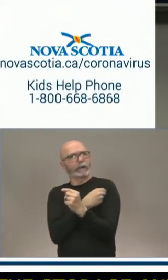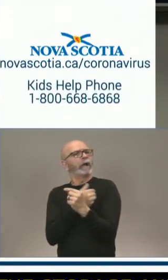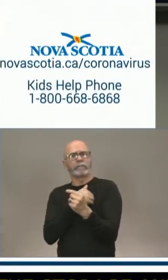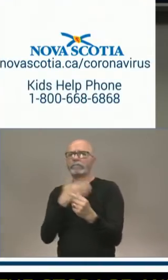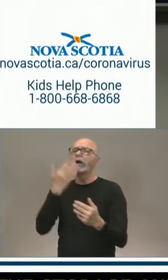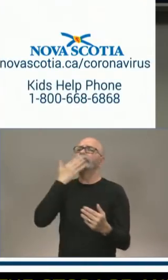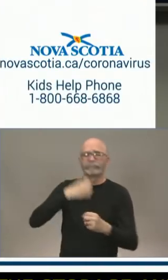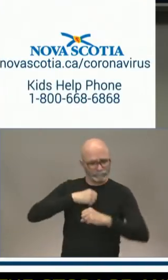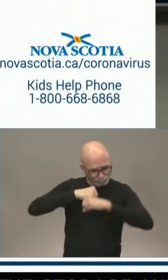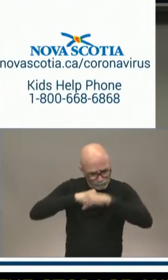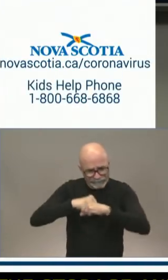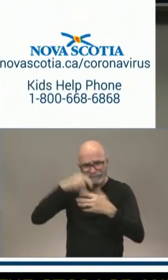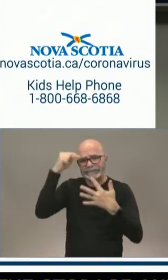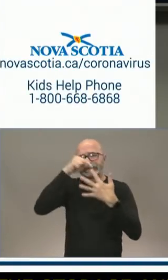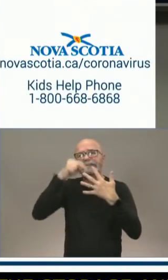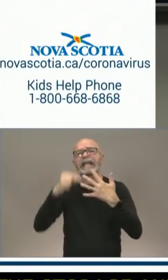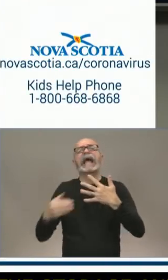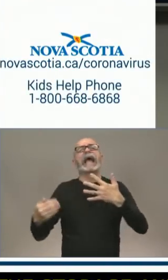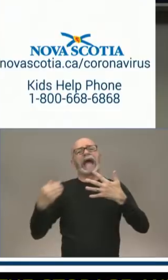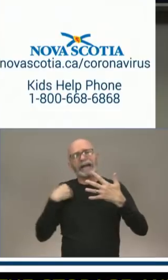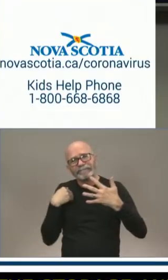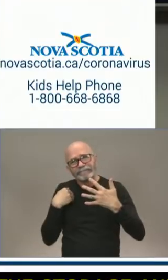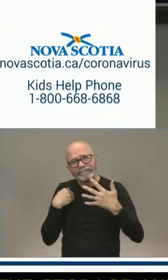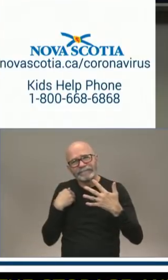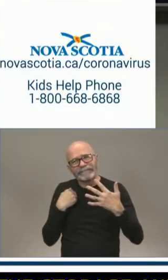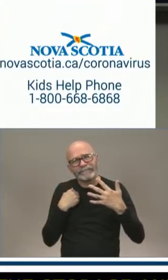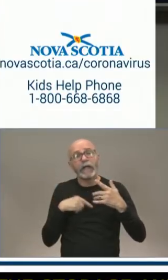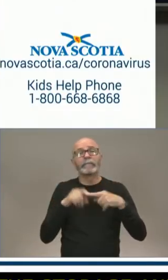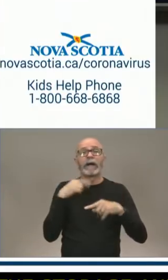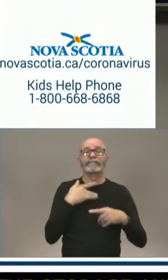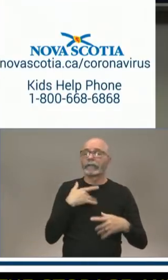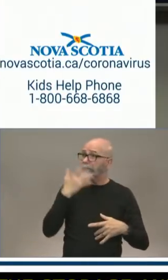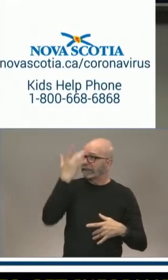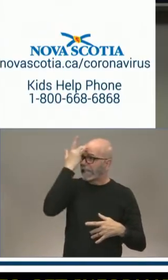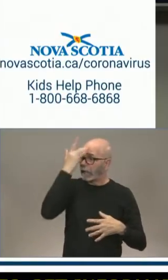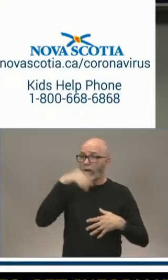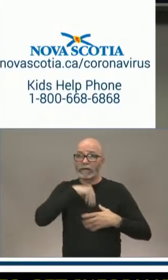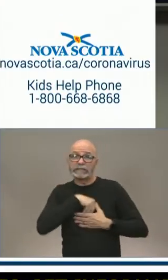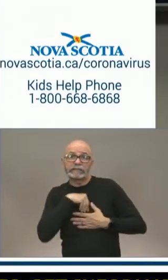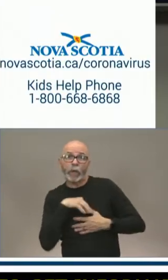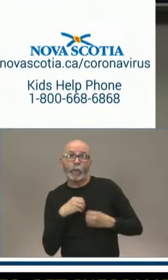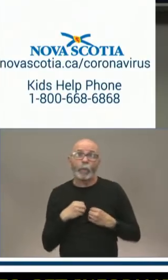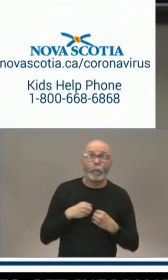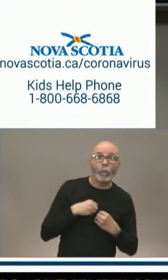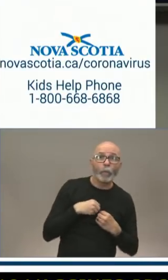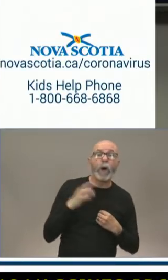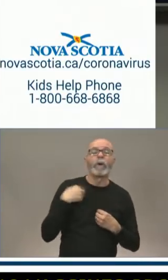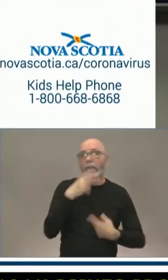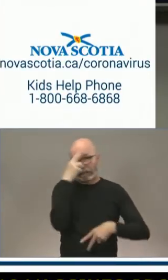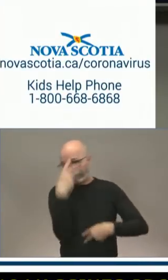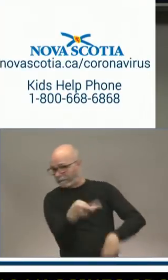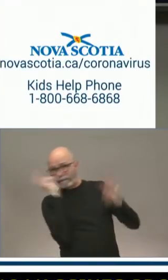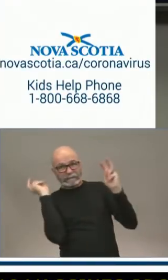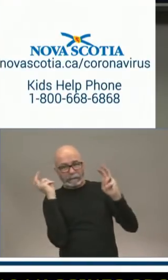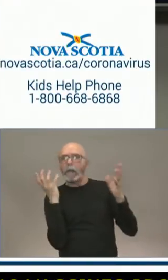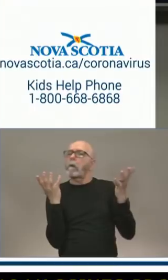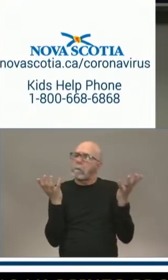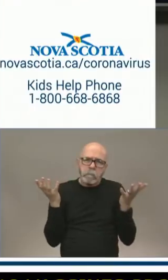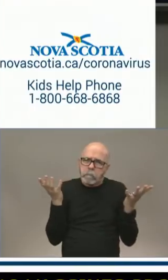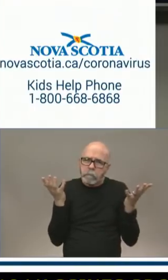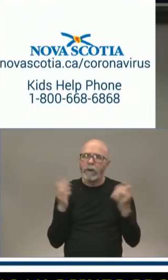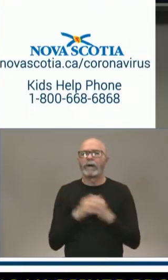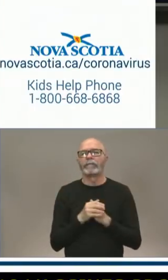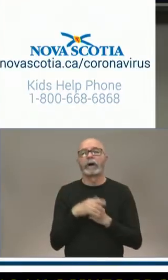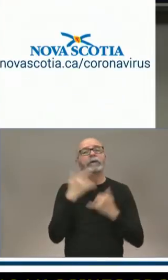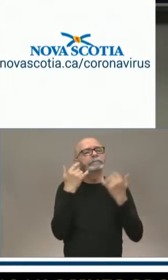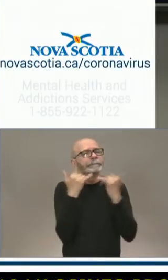against symptomatic illness and a good protection against severe disease. There is a difference in the effectiveness, though, between